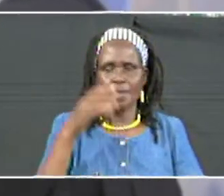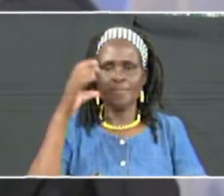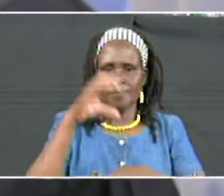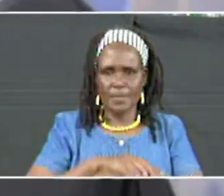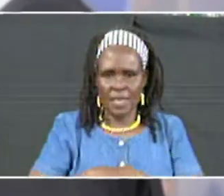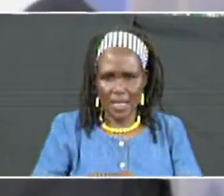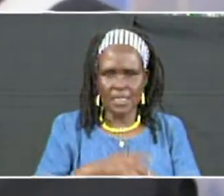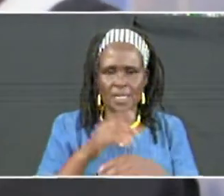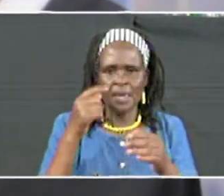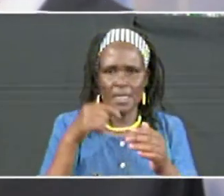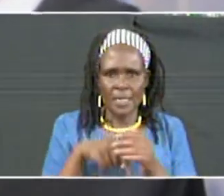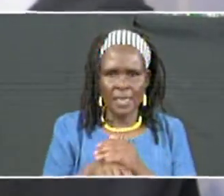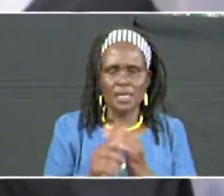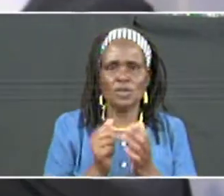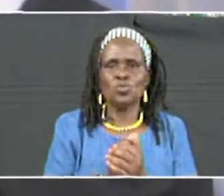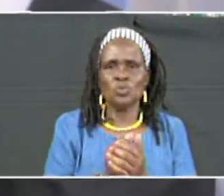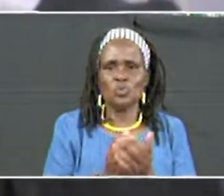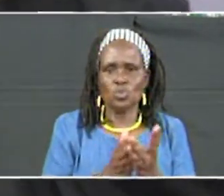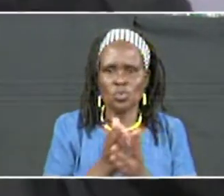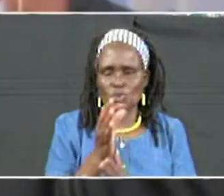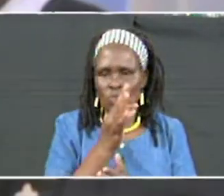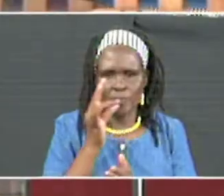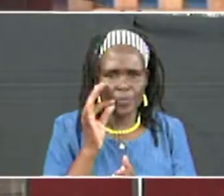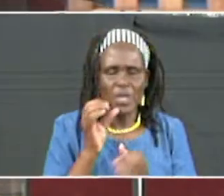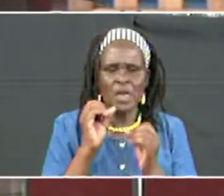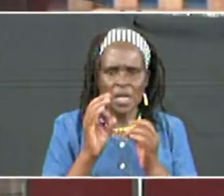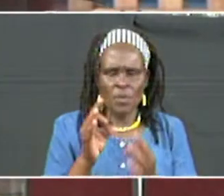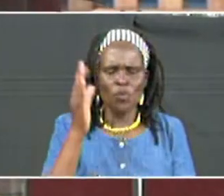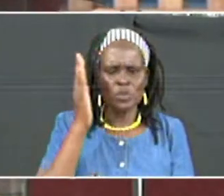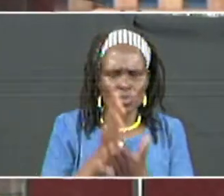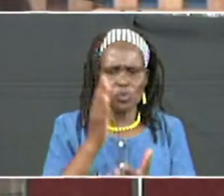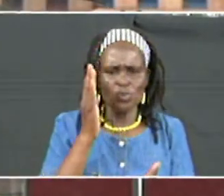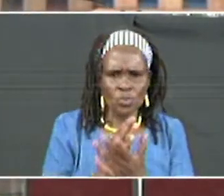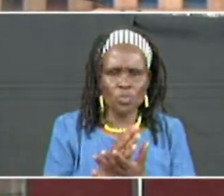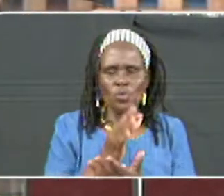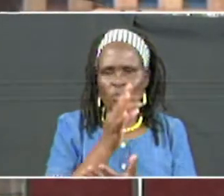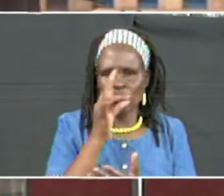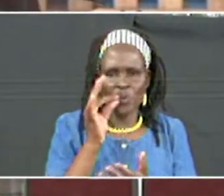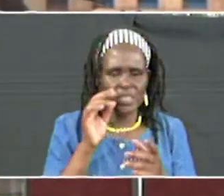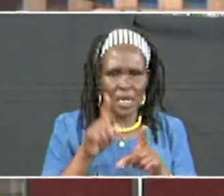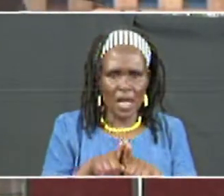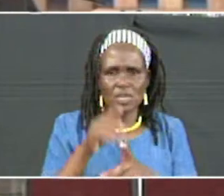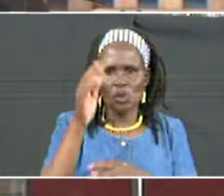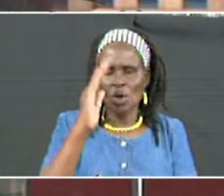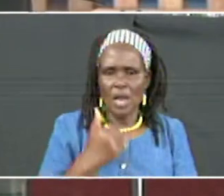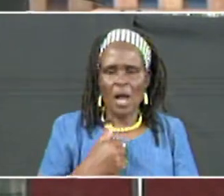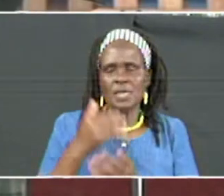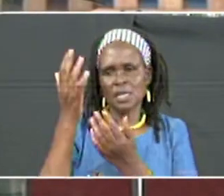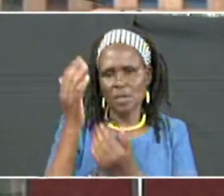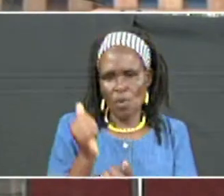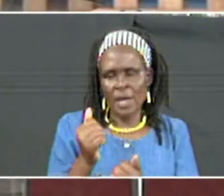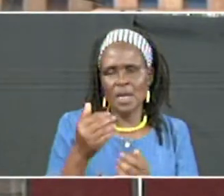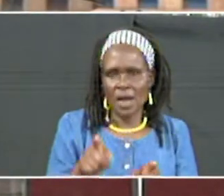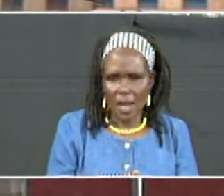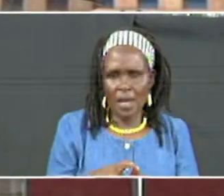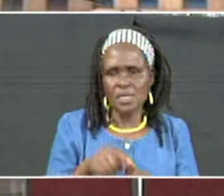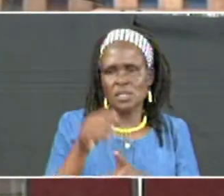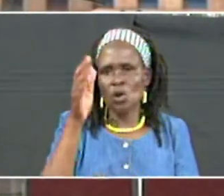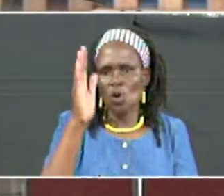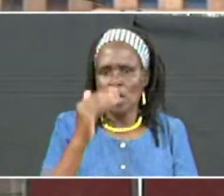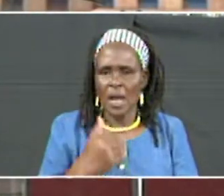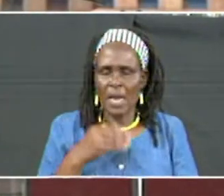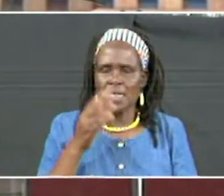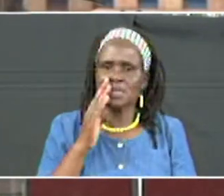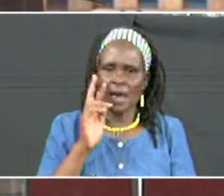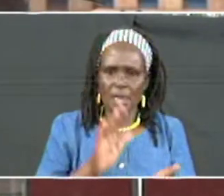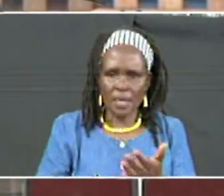in true fasting. That if we are to truly fast as God has required, as God has recommended, as